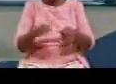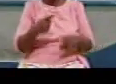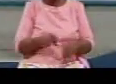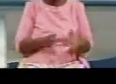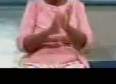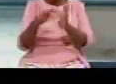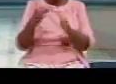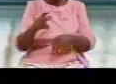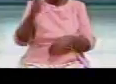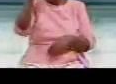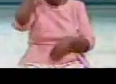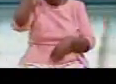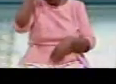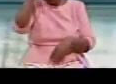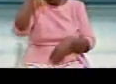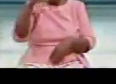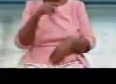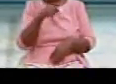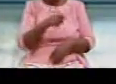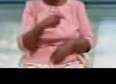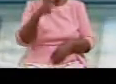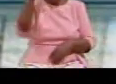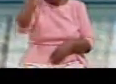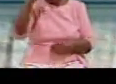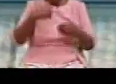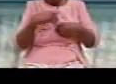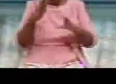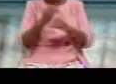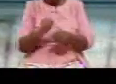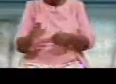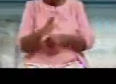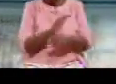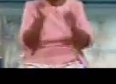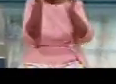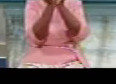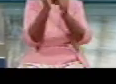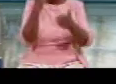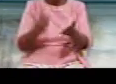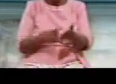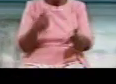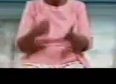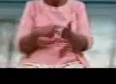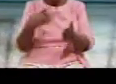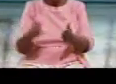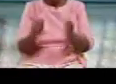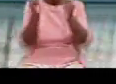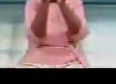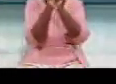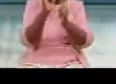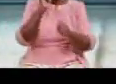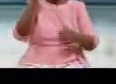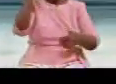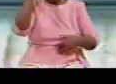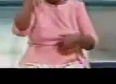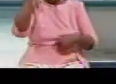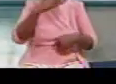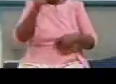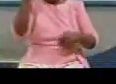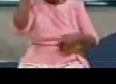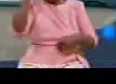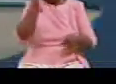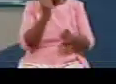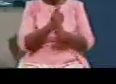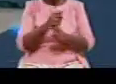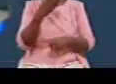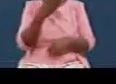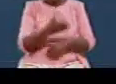taken them captive. Sometimes the captivity is sickness, and the sickness is just there, and